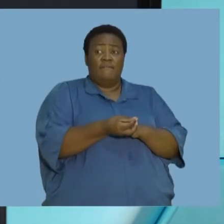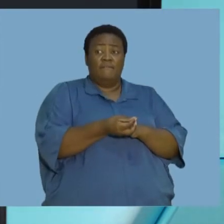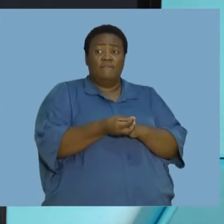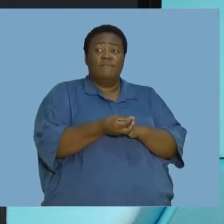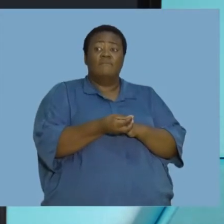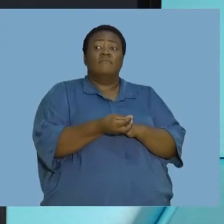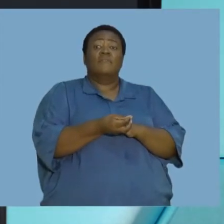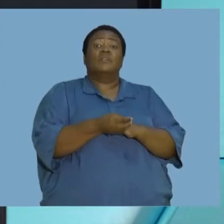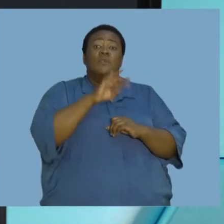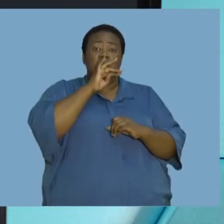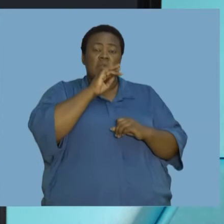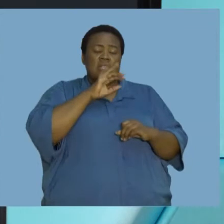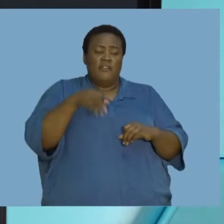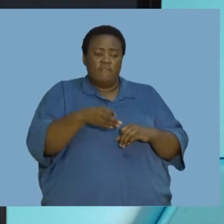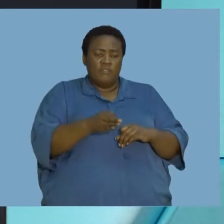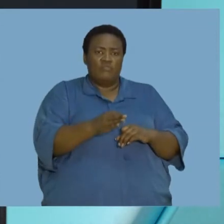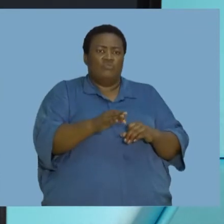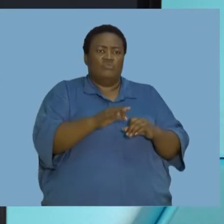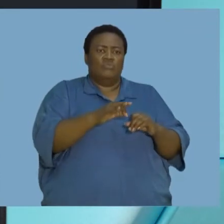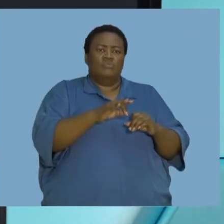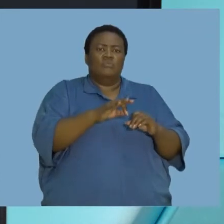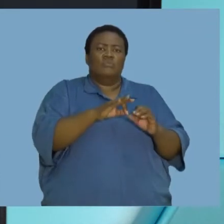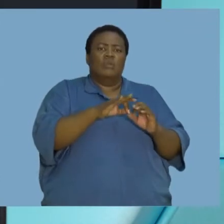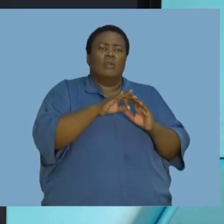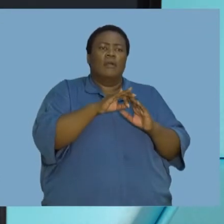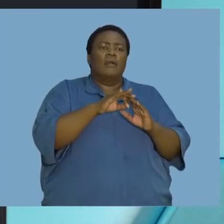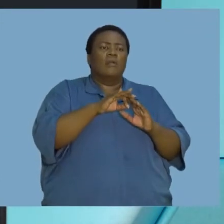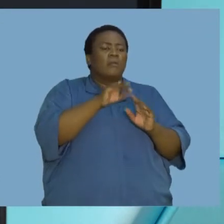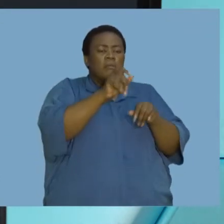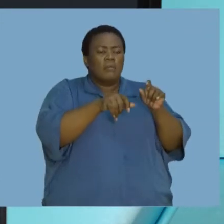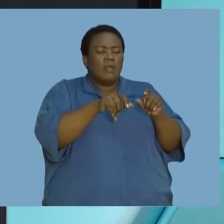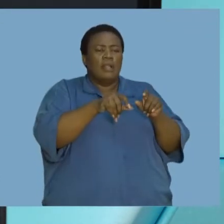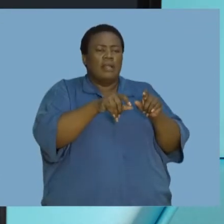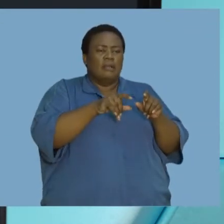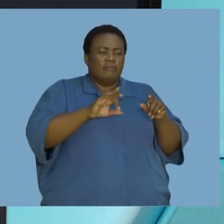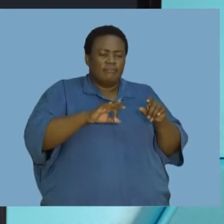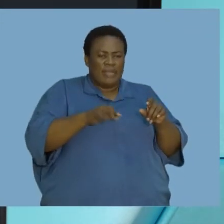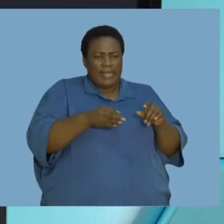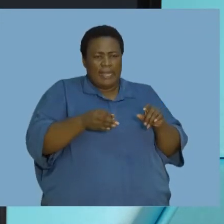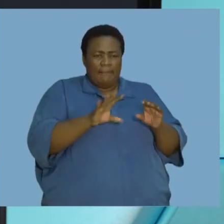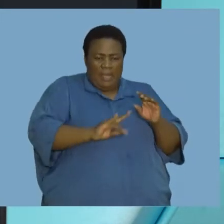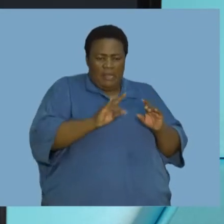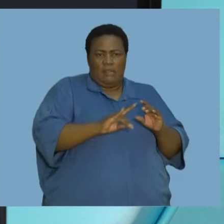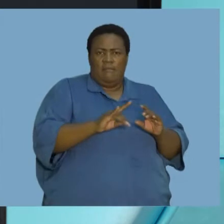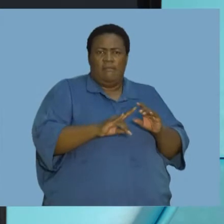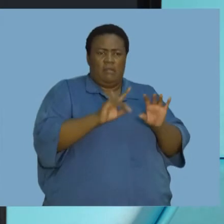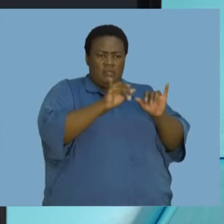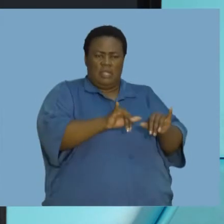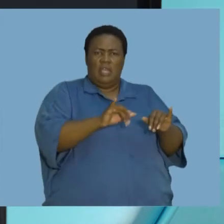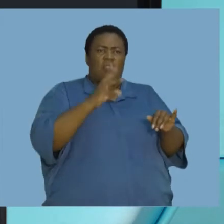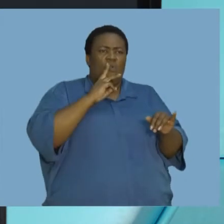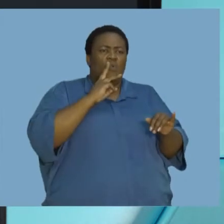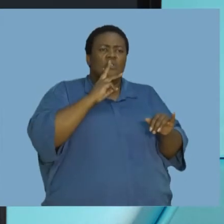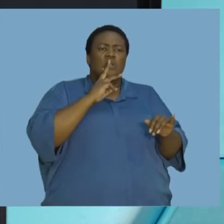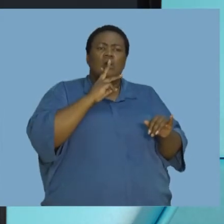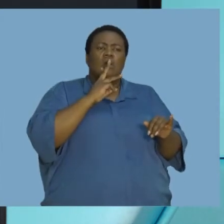we find that it reduces biodiversity, meaning that it reduces the diversity of living organisms in these water bodies, leading to